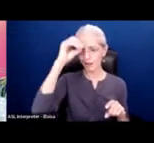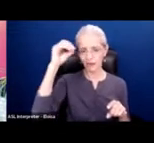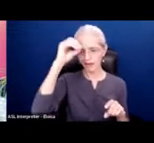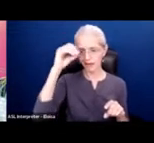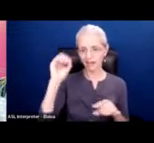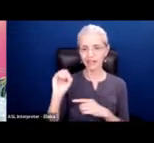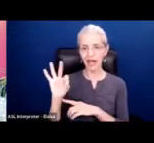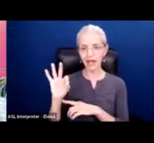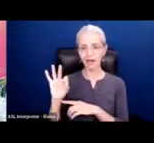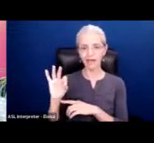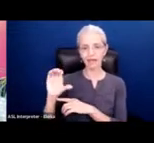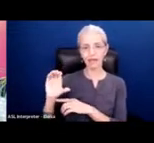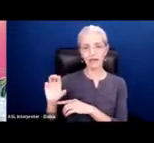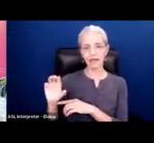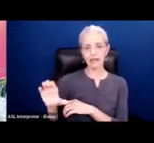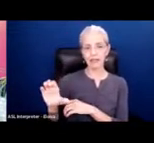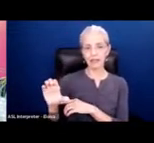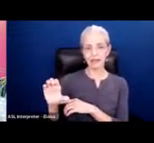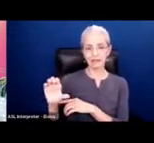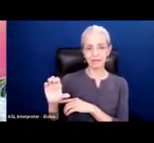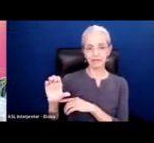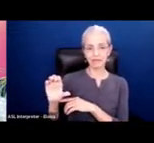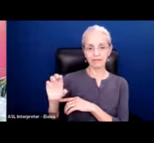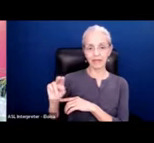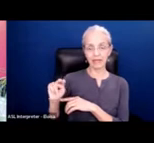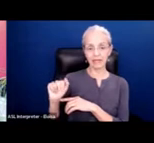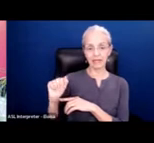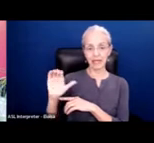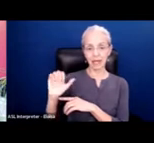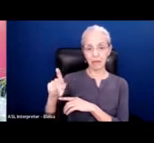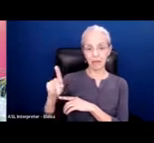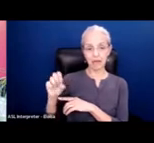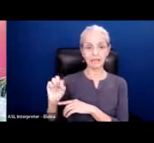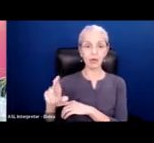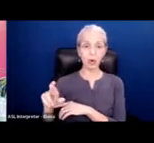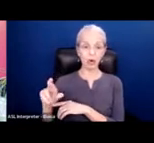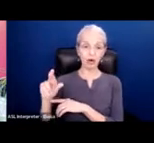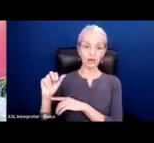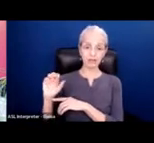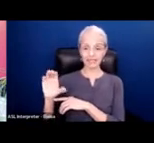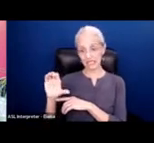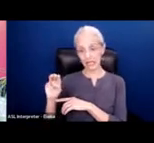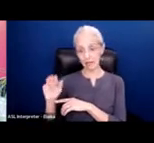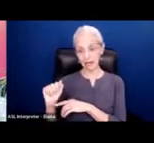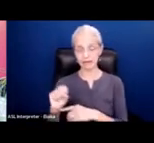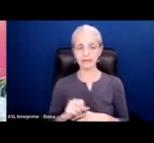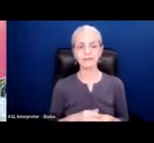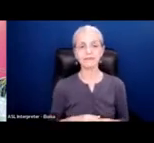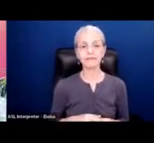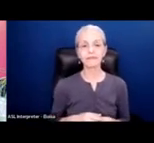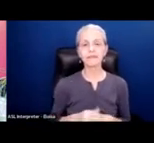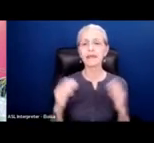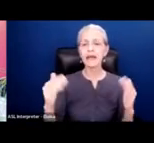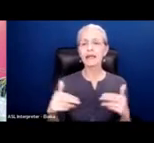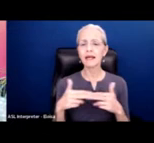of the Administration for Community Living or the Centers for Medicare and Medicaid Services. Next slide has a few more